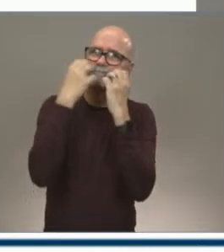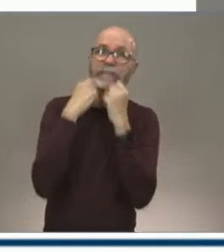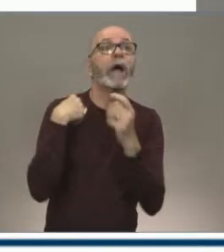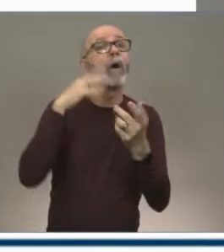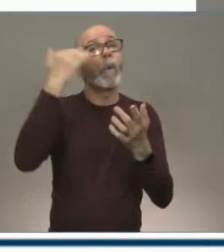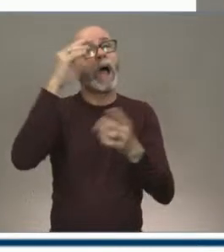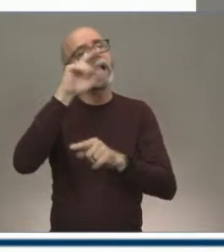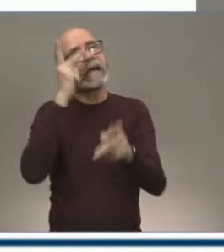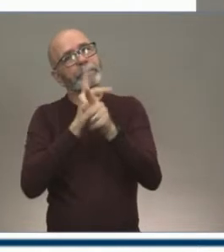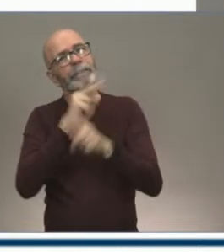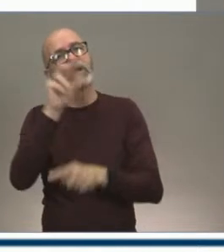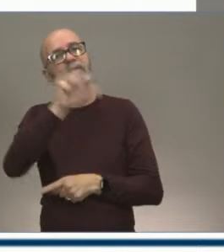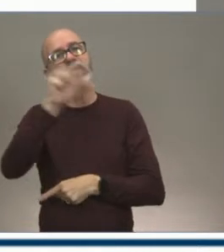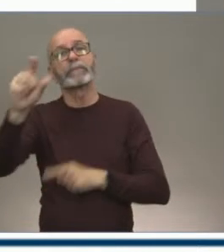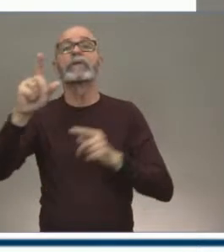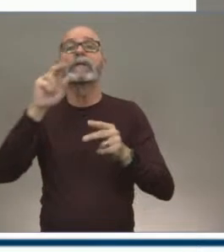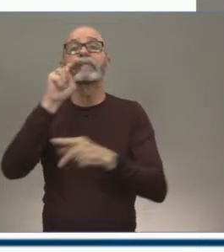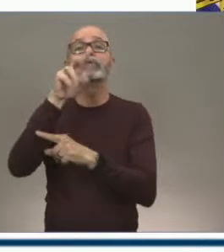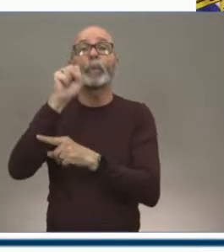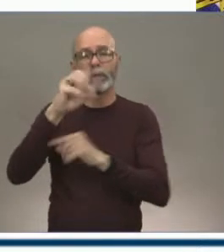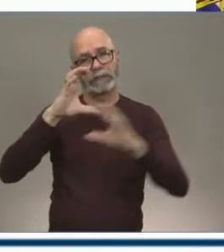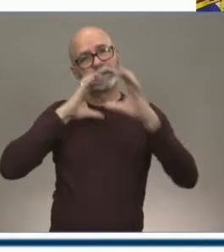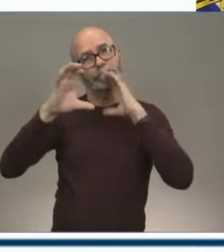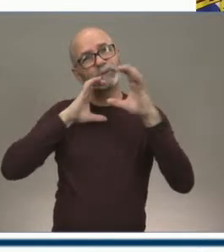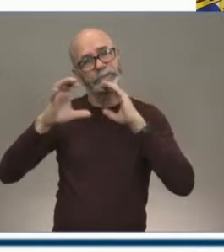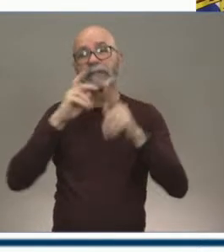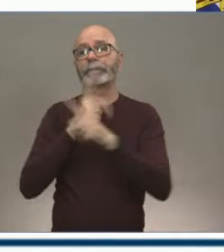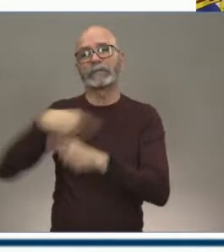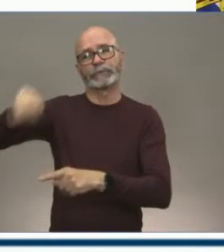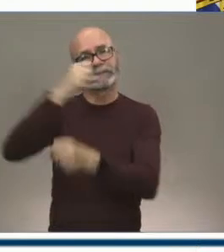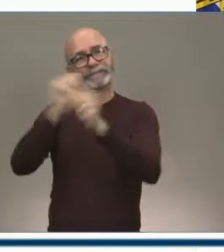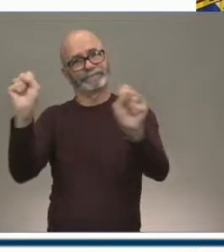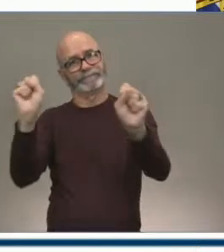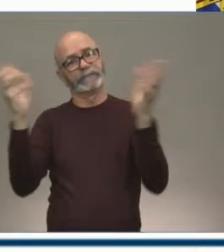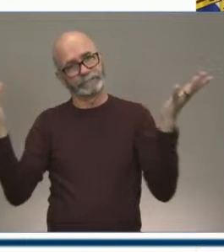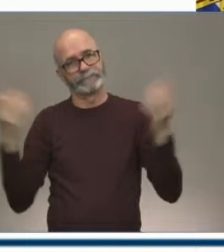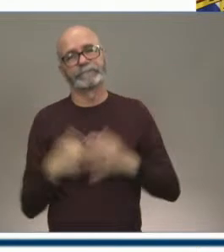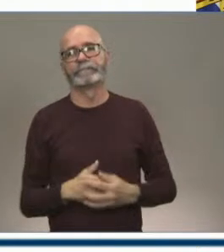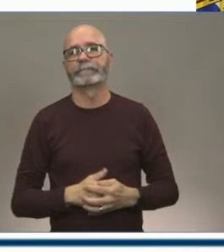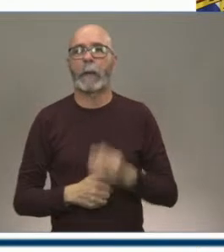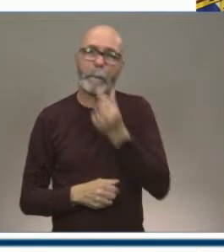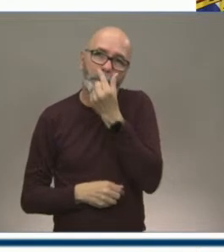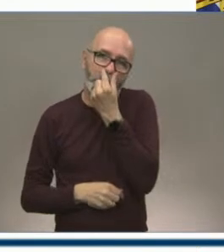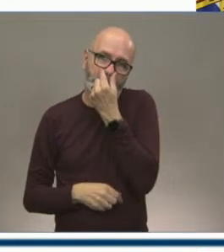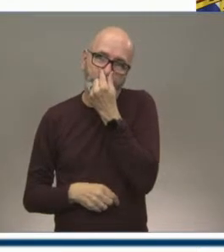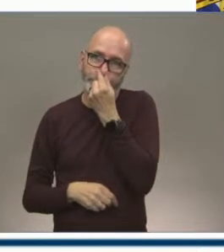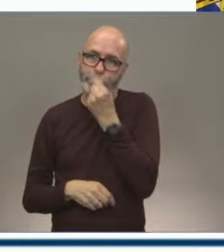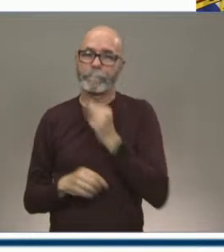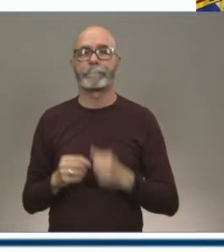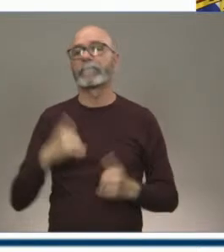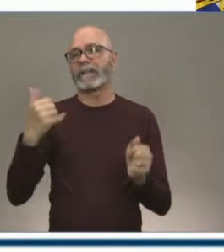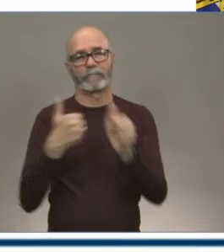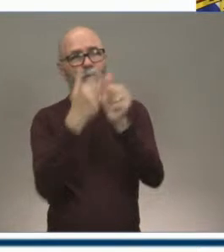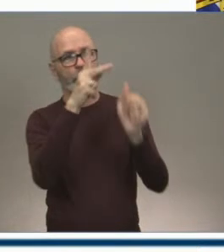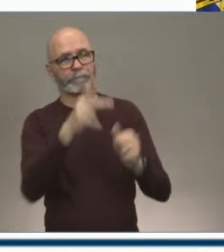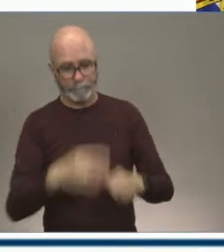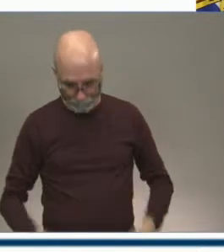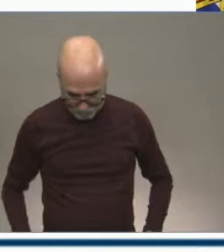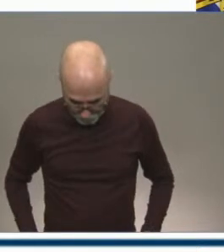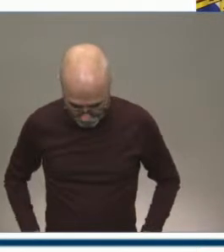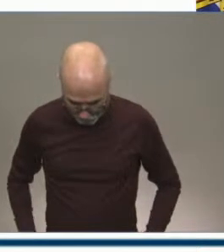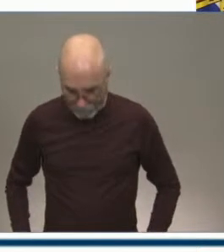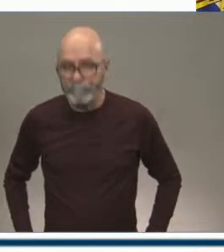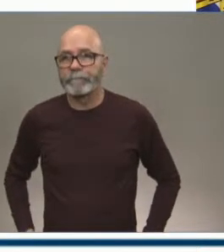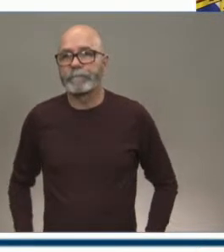get the message out there as well? Go ahead with your follow-up, Suzette. Thank you. My next question is for Premier